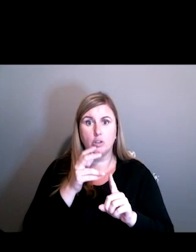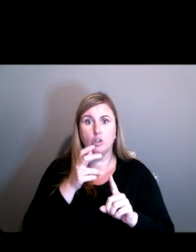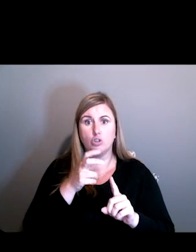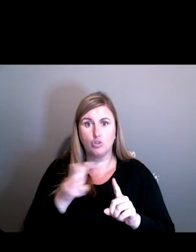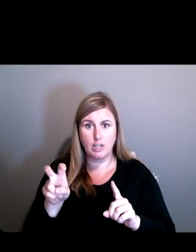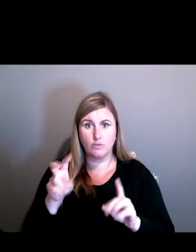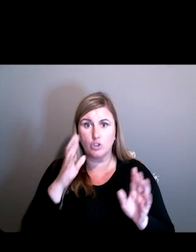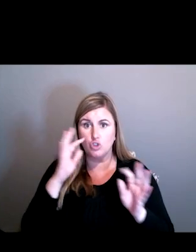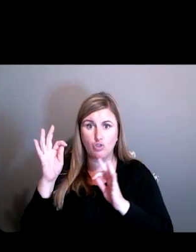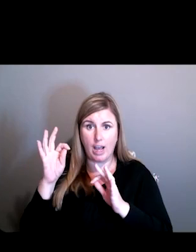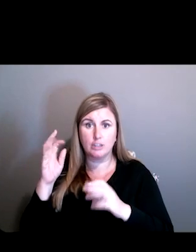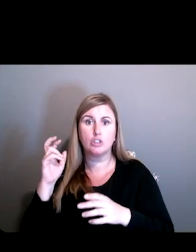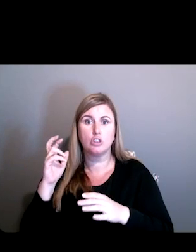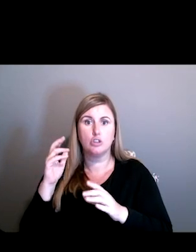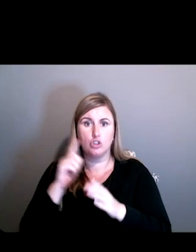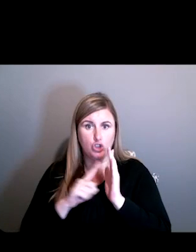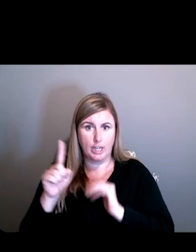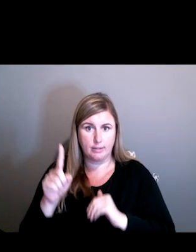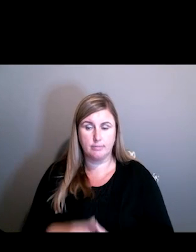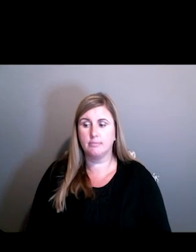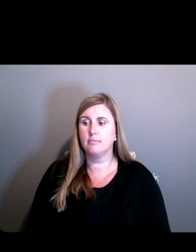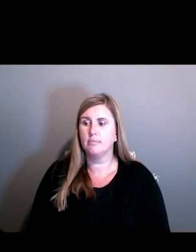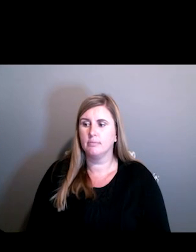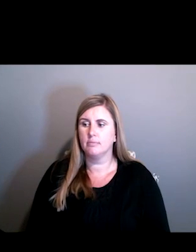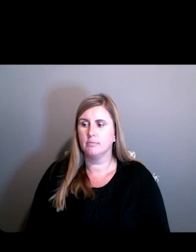of prompt, transfer, distract, check